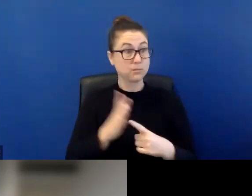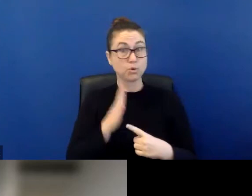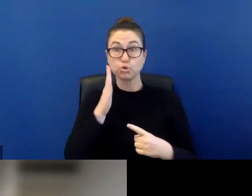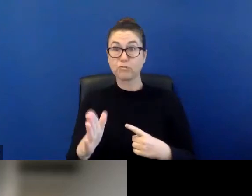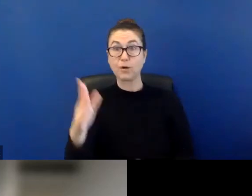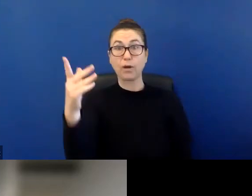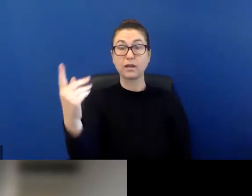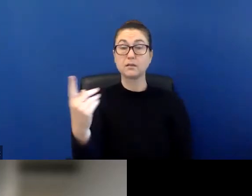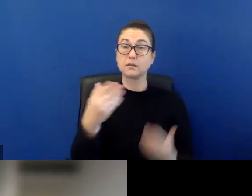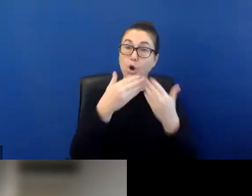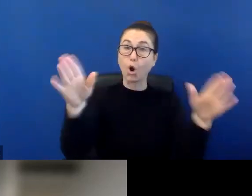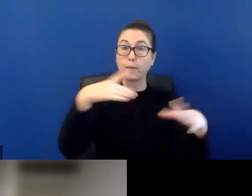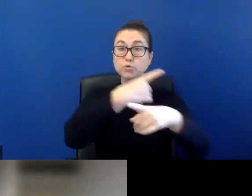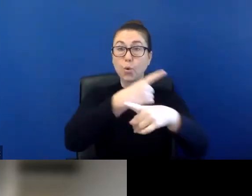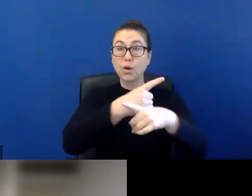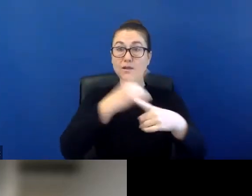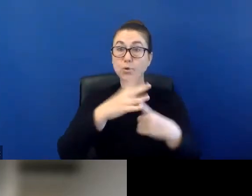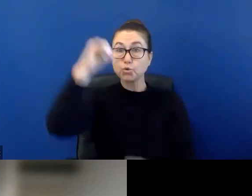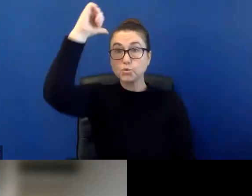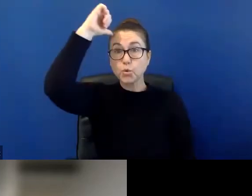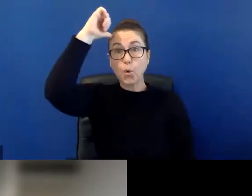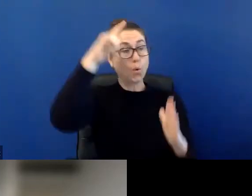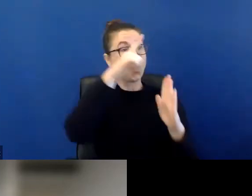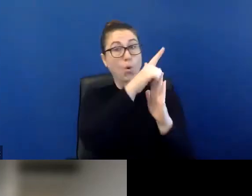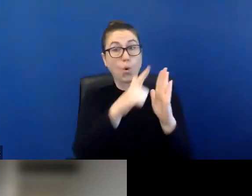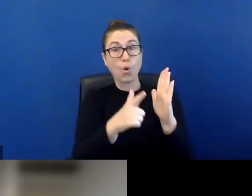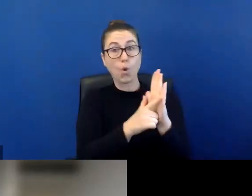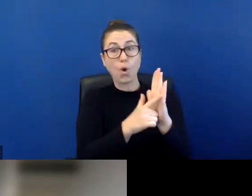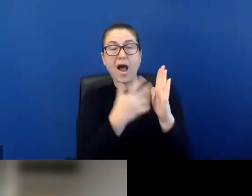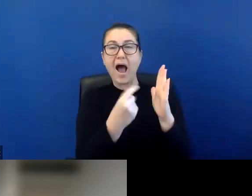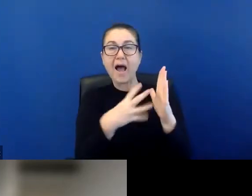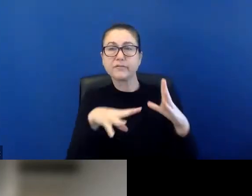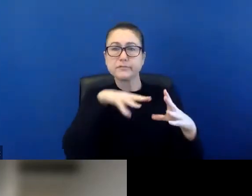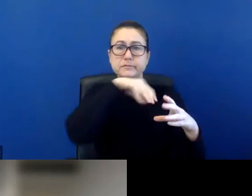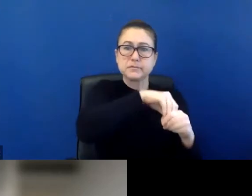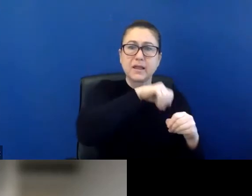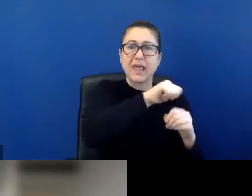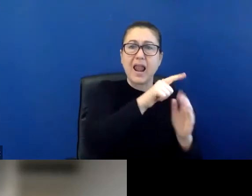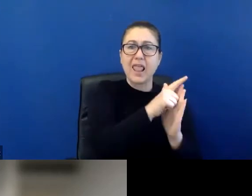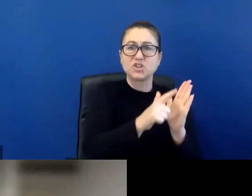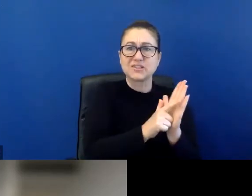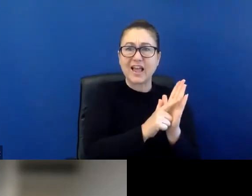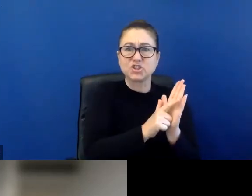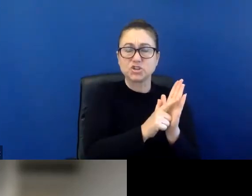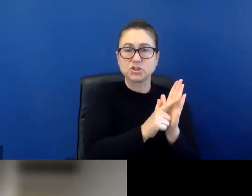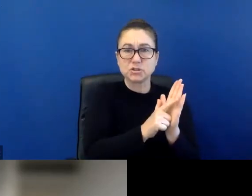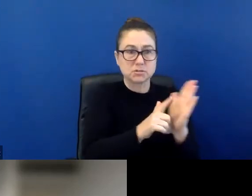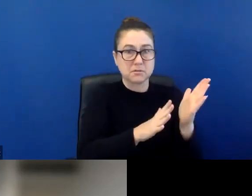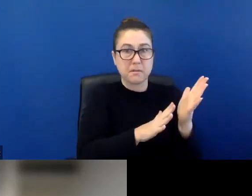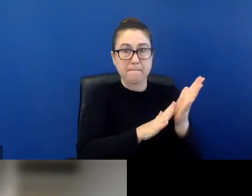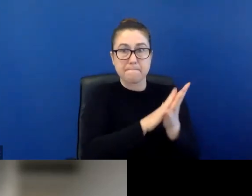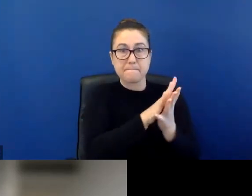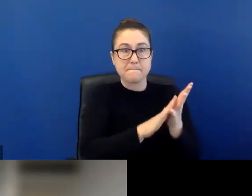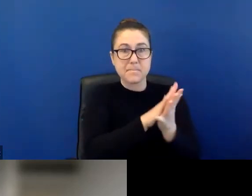that just because a law is contained in another piece of legislation does not mean that it may not